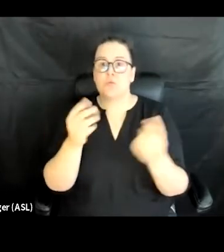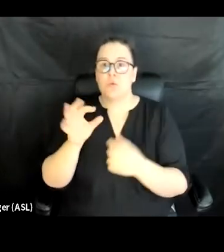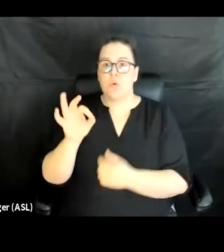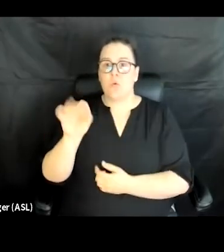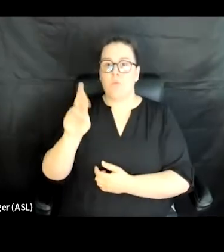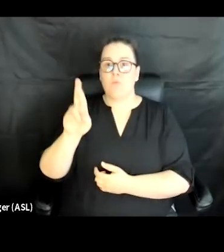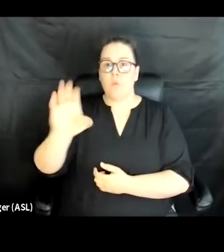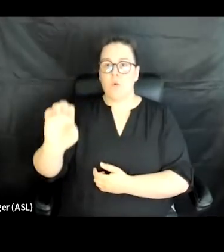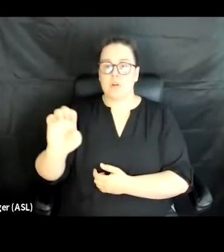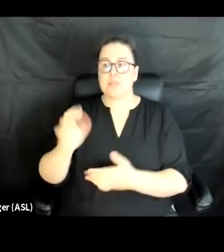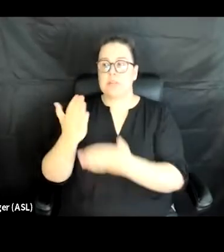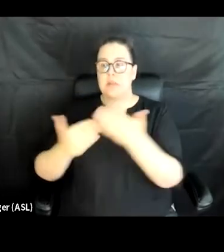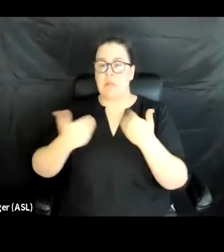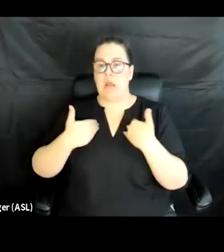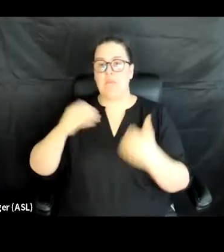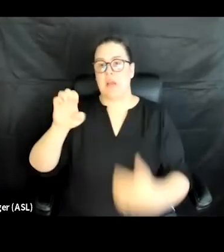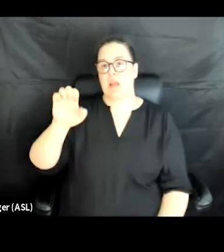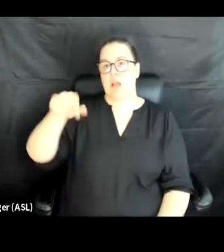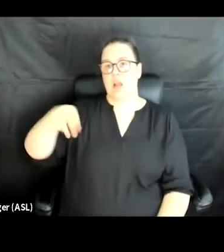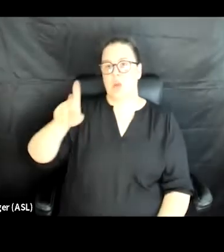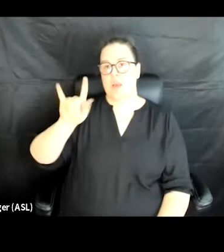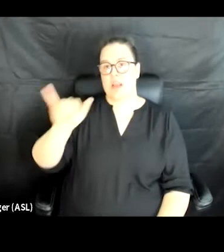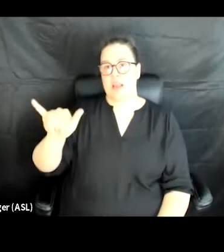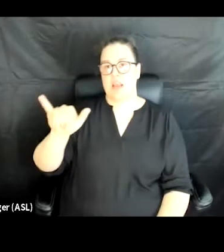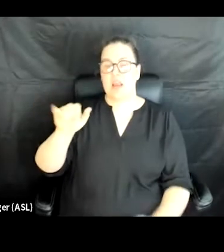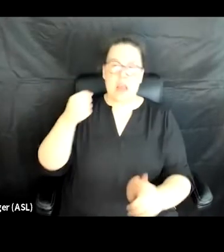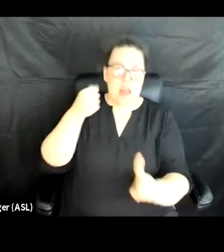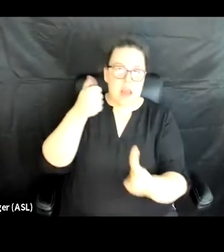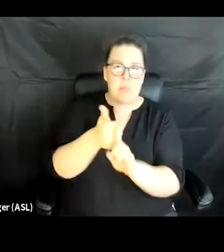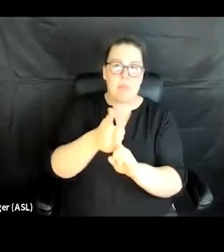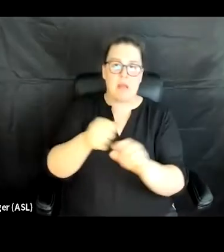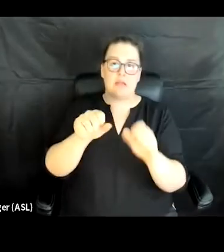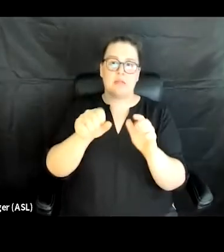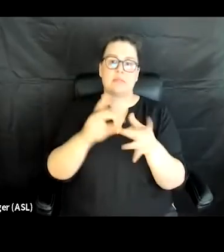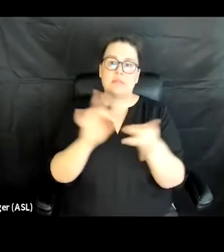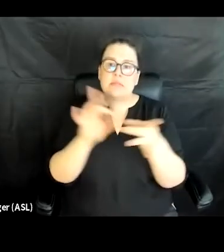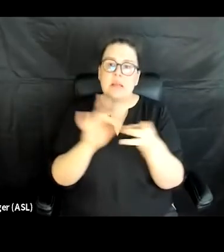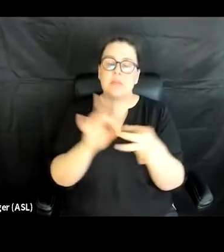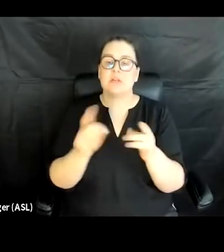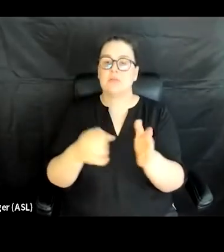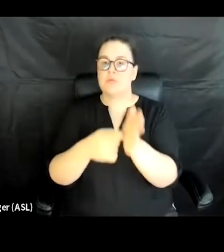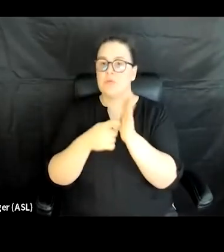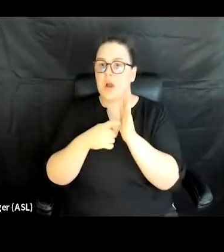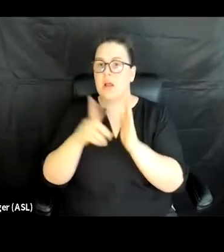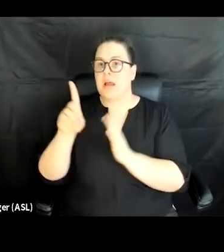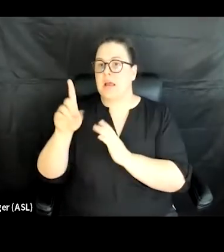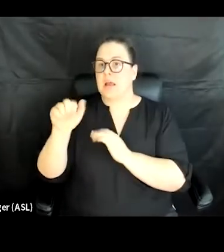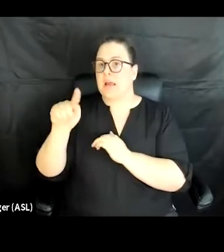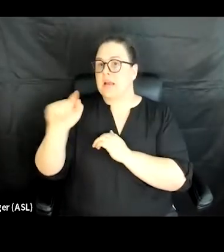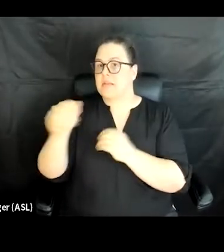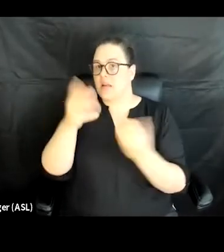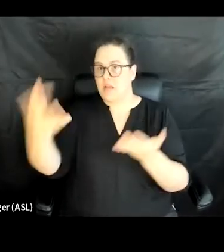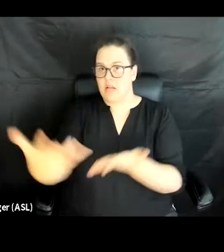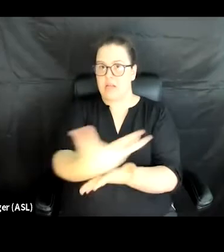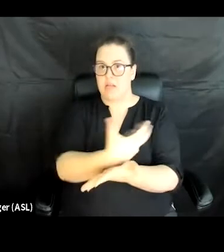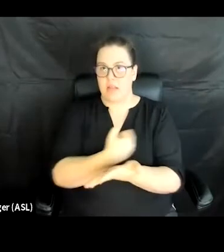equity impact statements requiring equity state plans, data collection, culturally